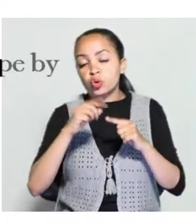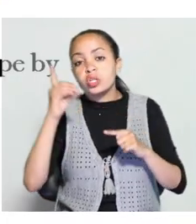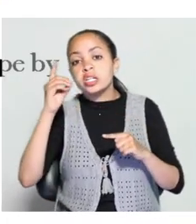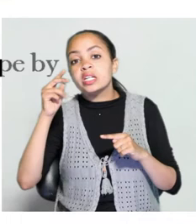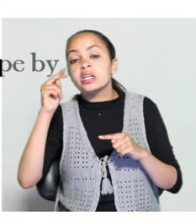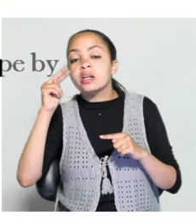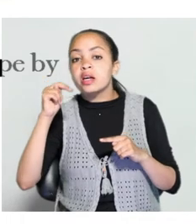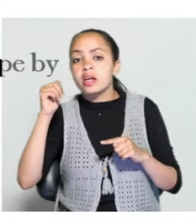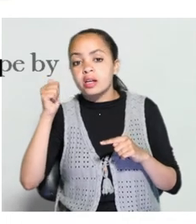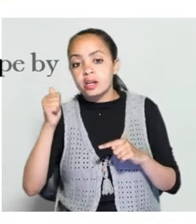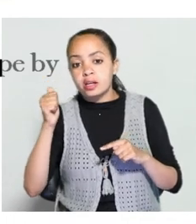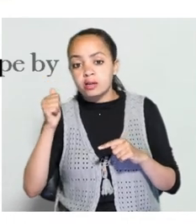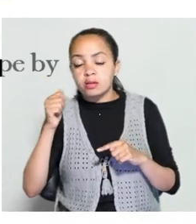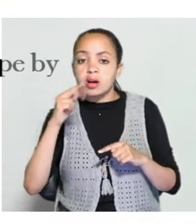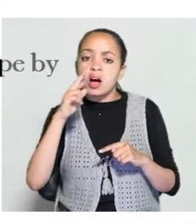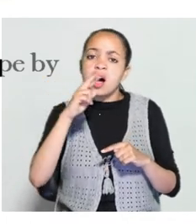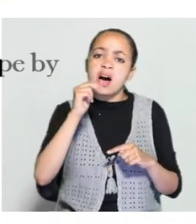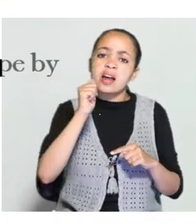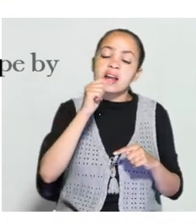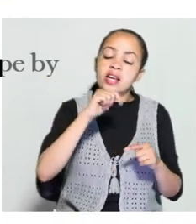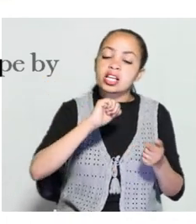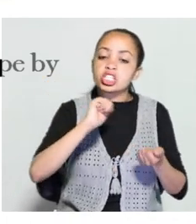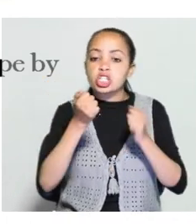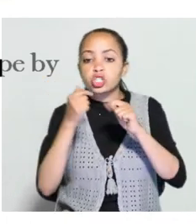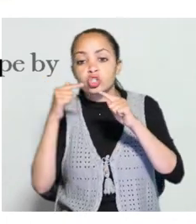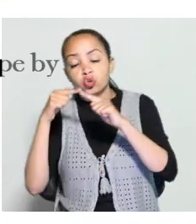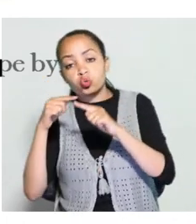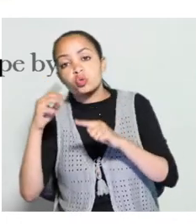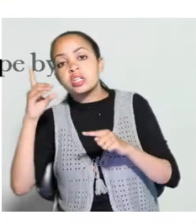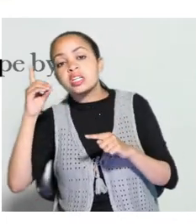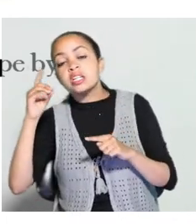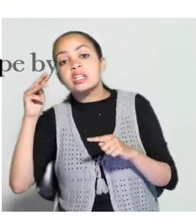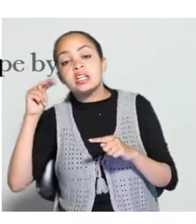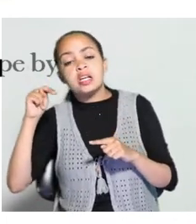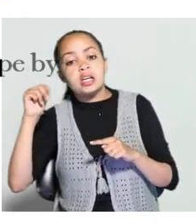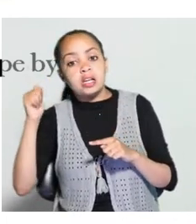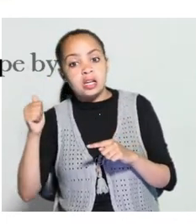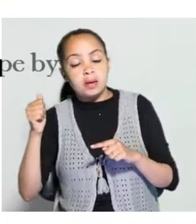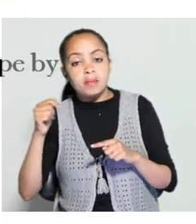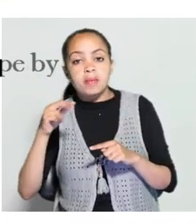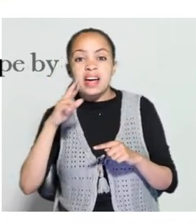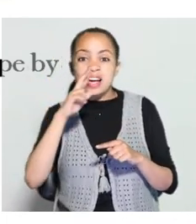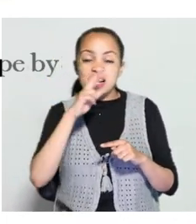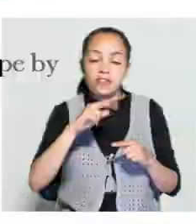RNA can be converted to that of DNA by reverse transcriptase enzyme here.